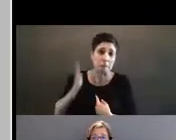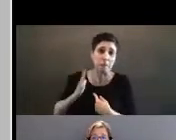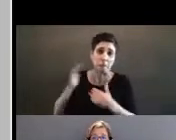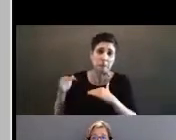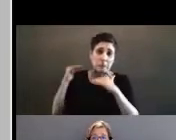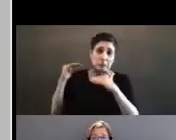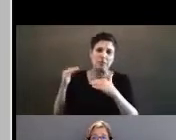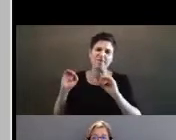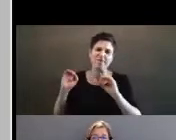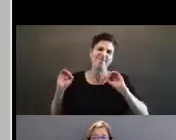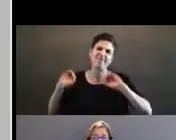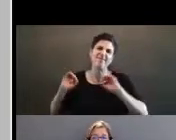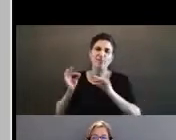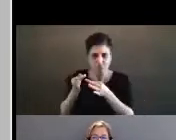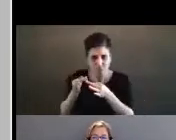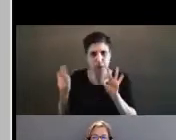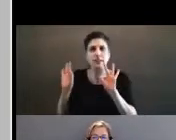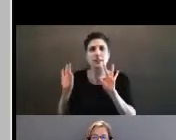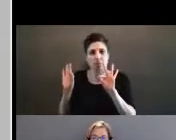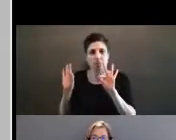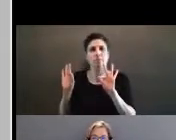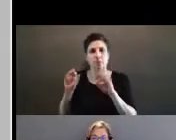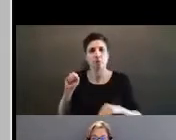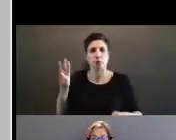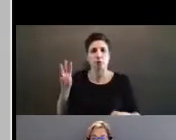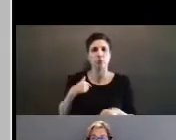the free software.